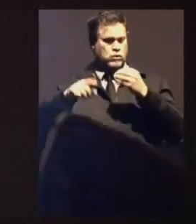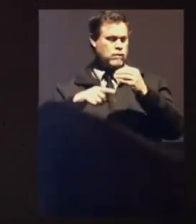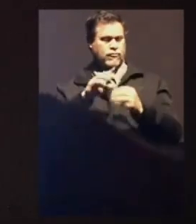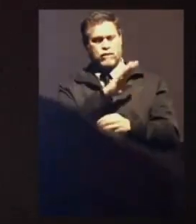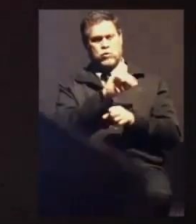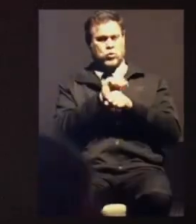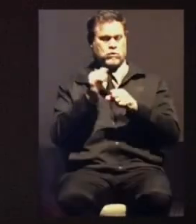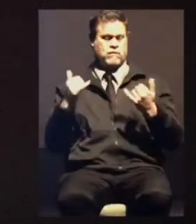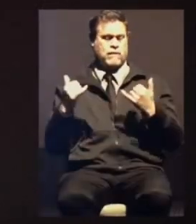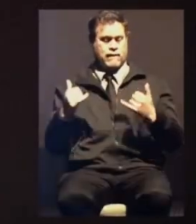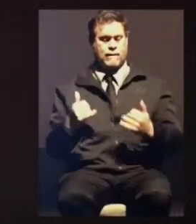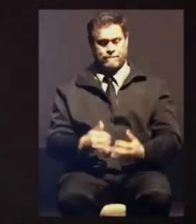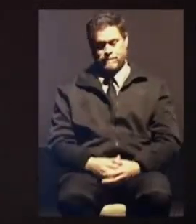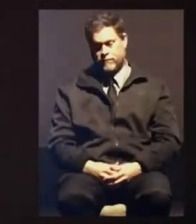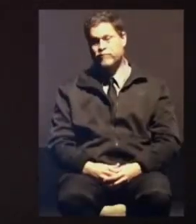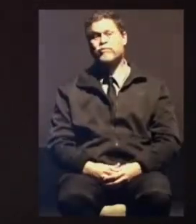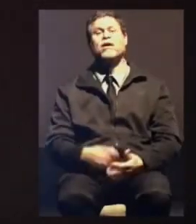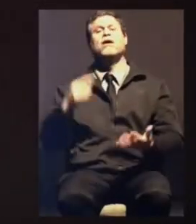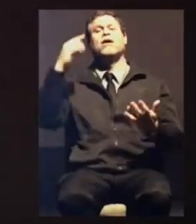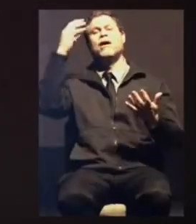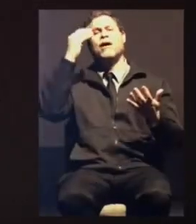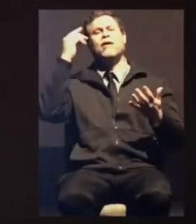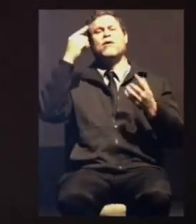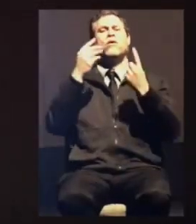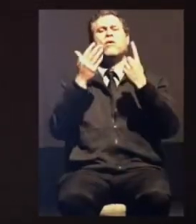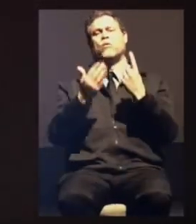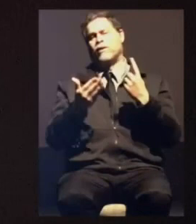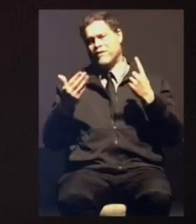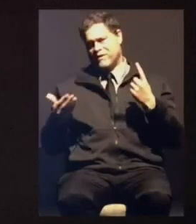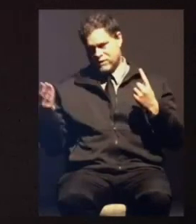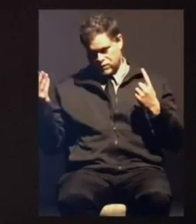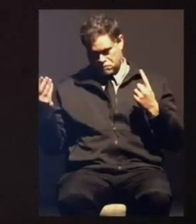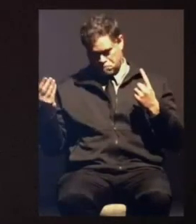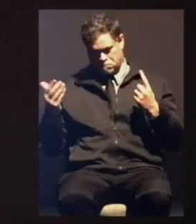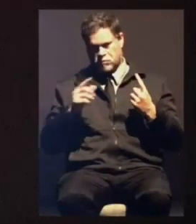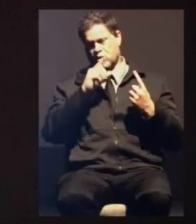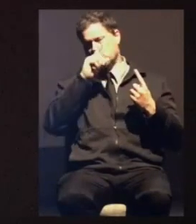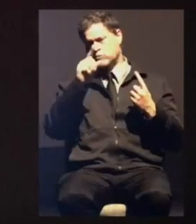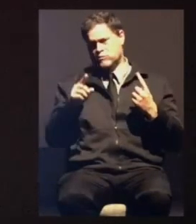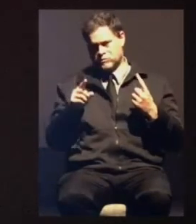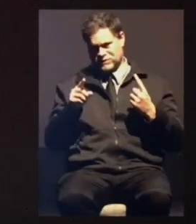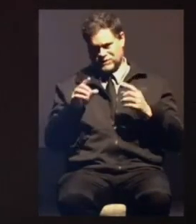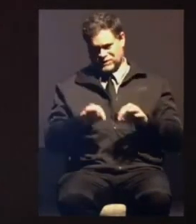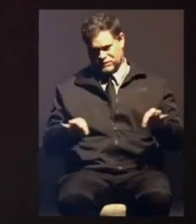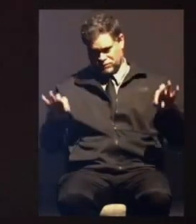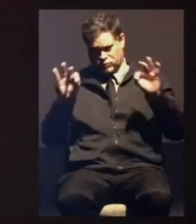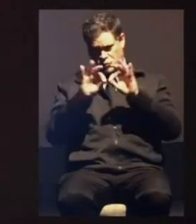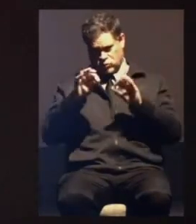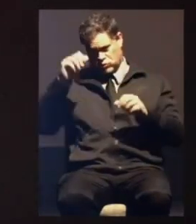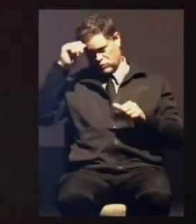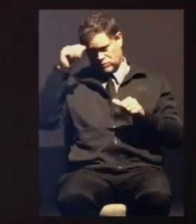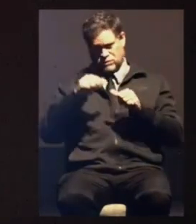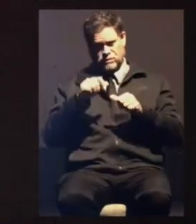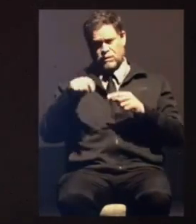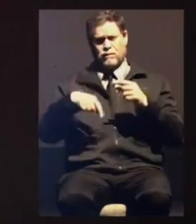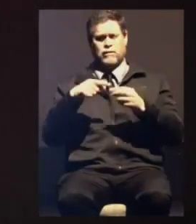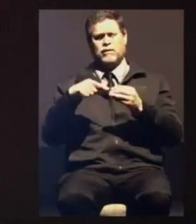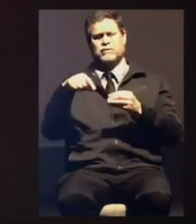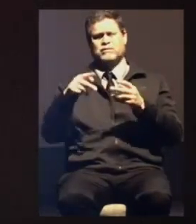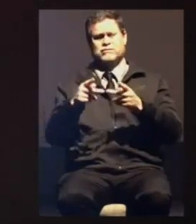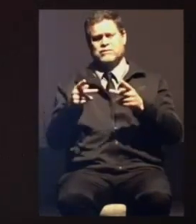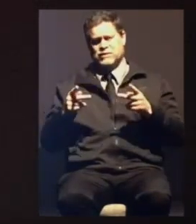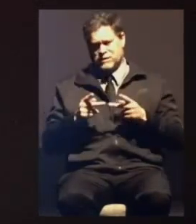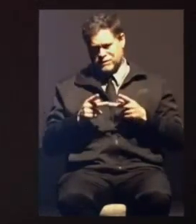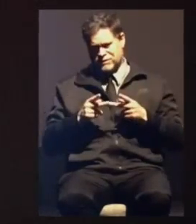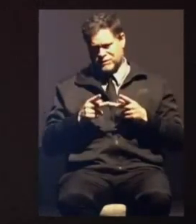your work right now. Well, I think the one thing that's really important to remember about this place